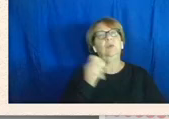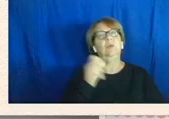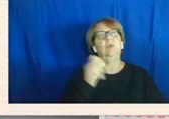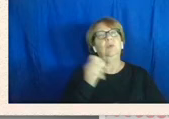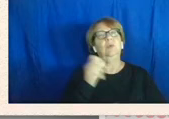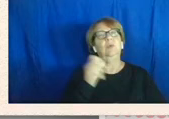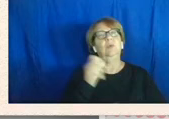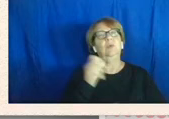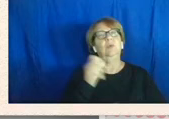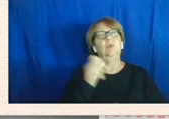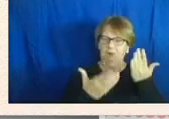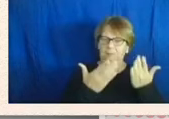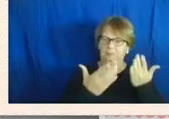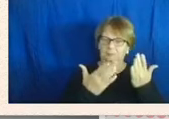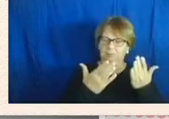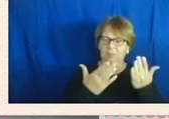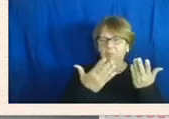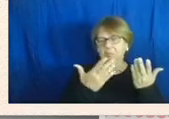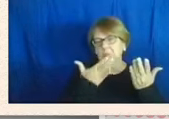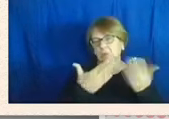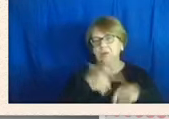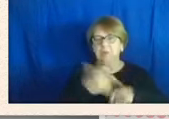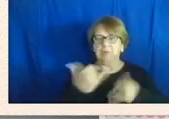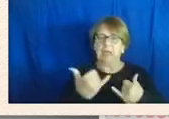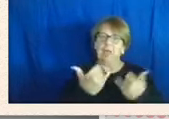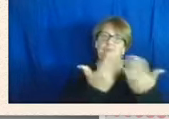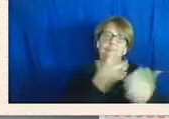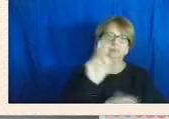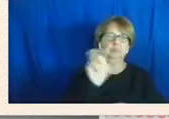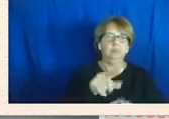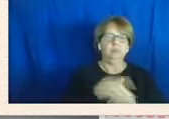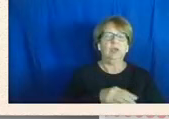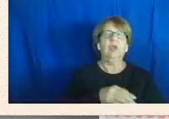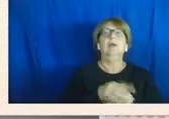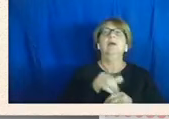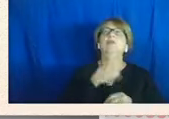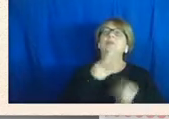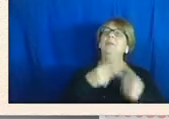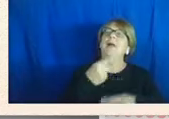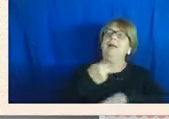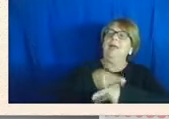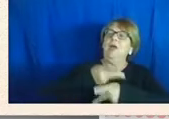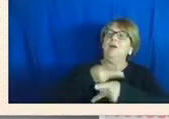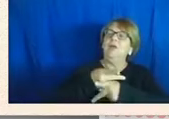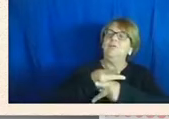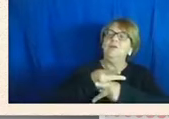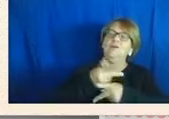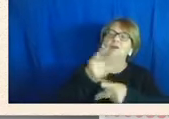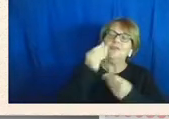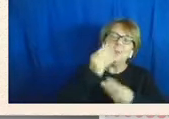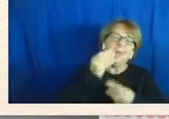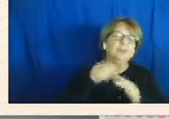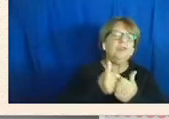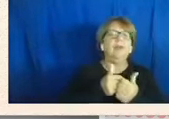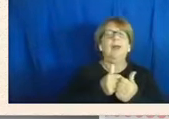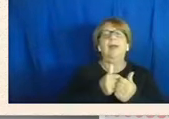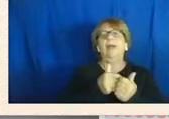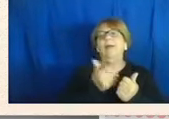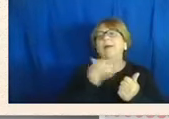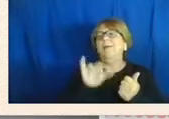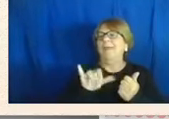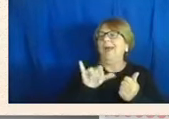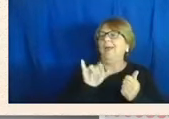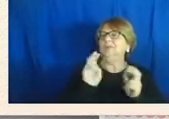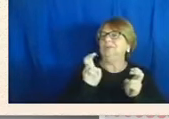it up now because you're looking at that caregiver information, and you're talking about how that was sort of an issue that you were going to cover